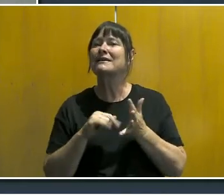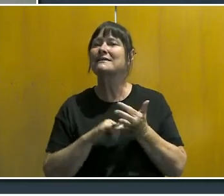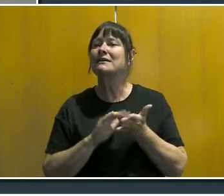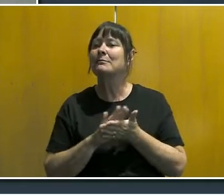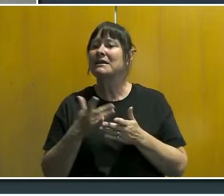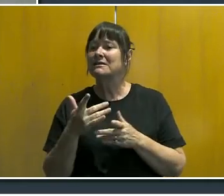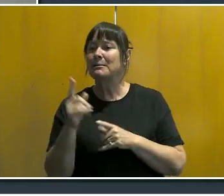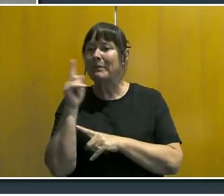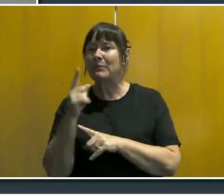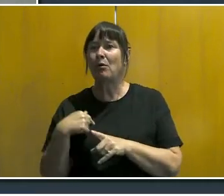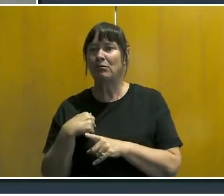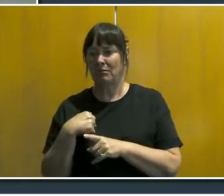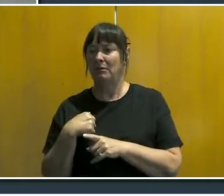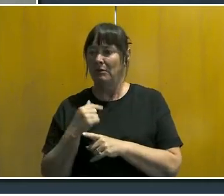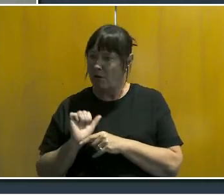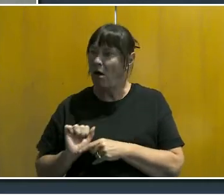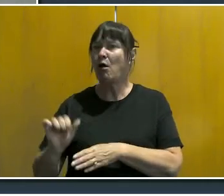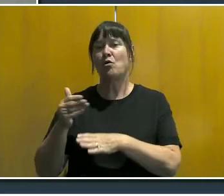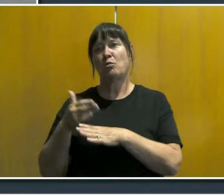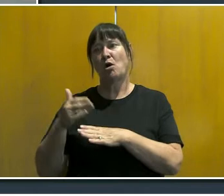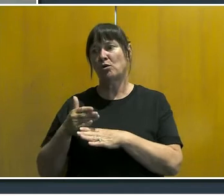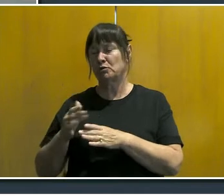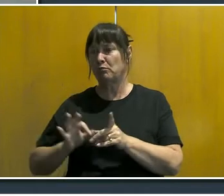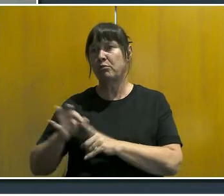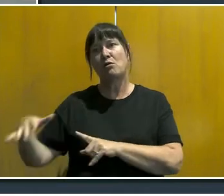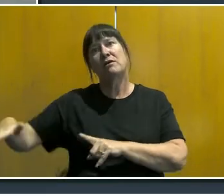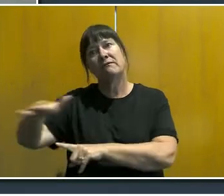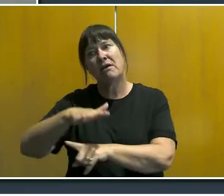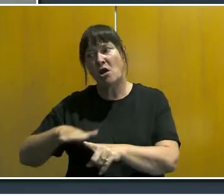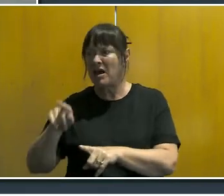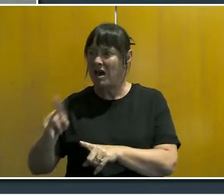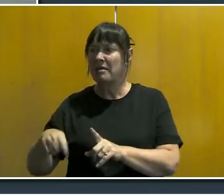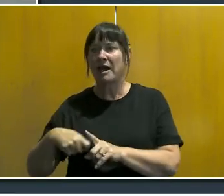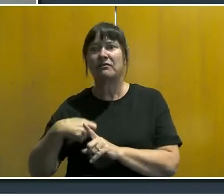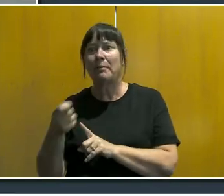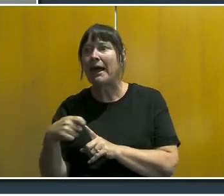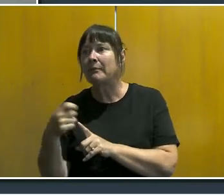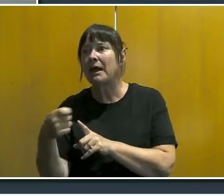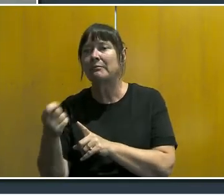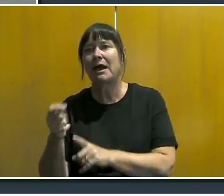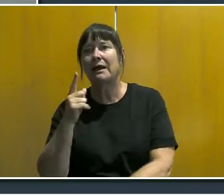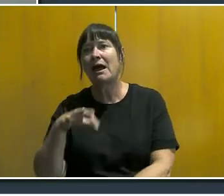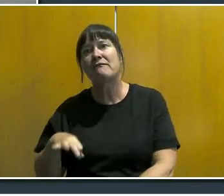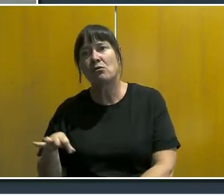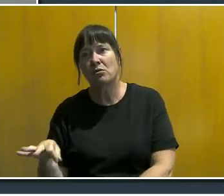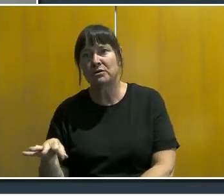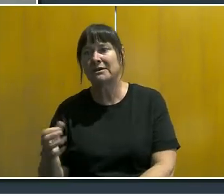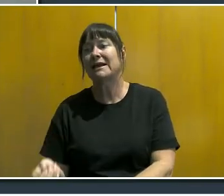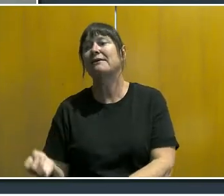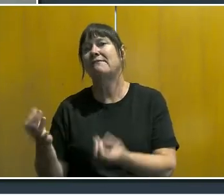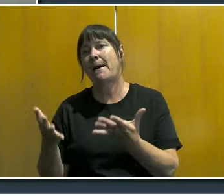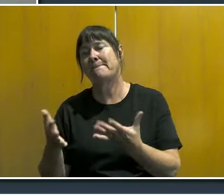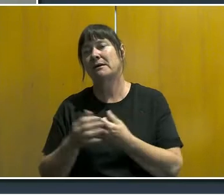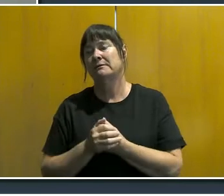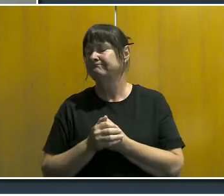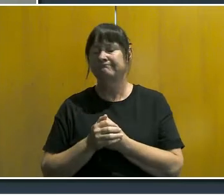to owners who have voluntarily made environmental improvements for the public good becoming discouraged. By recognising their